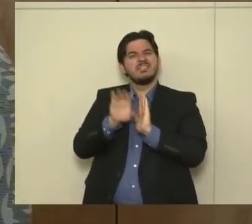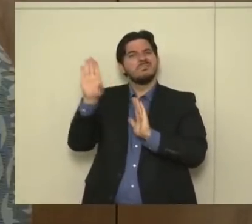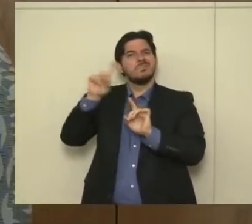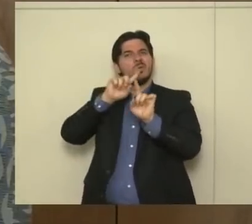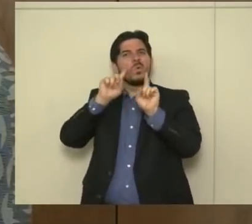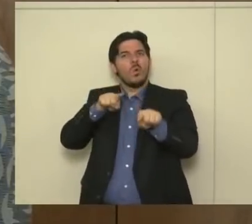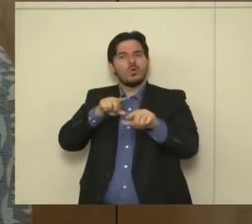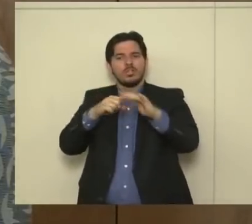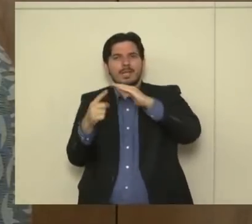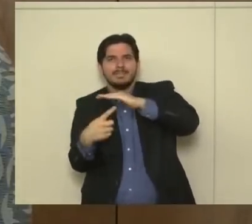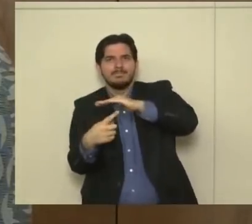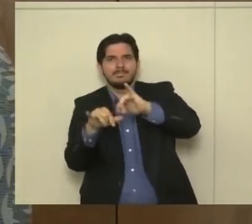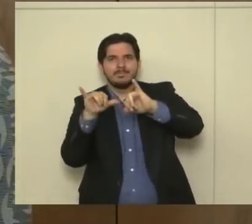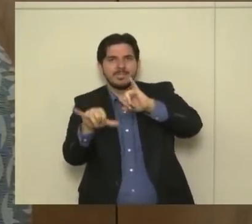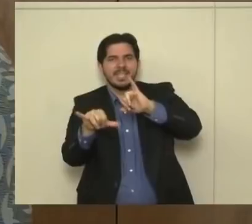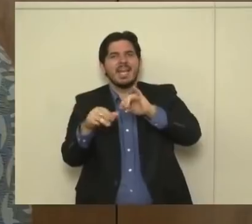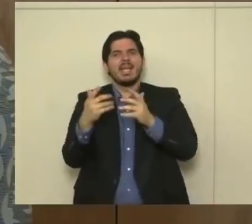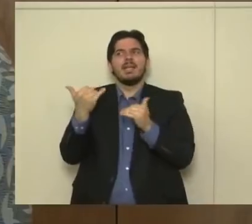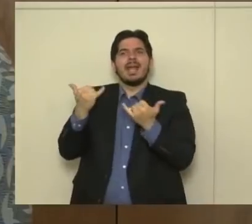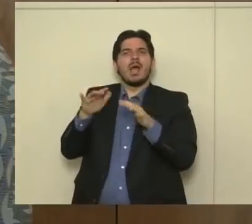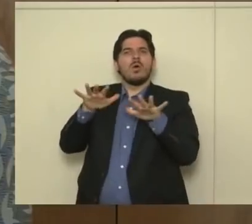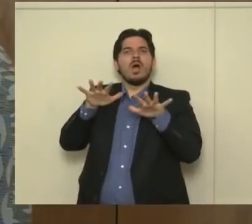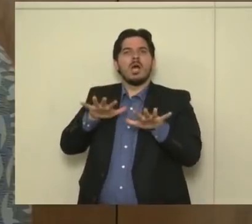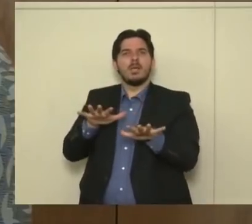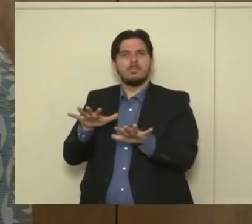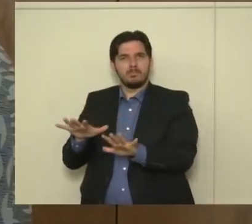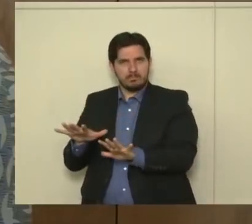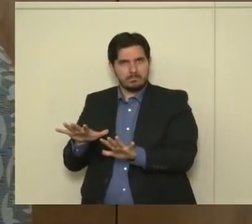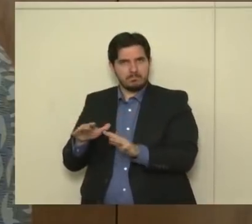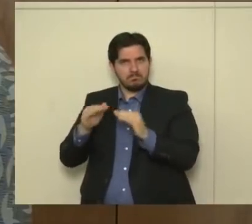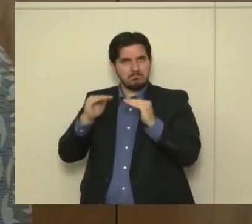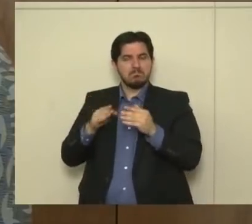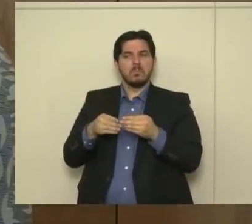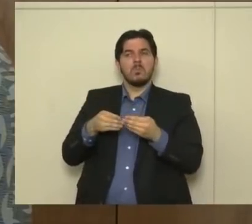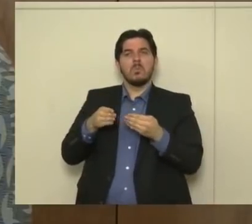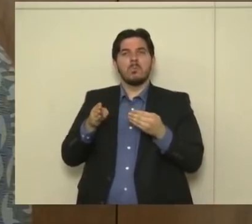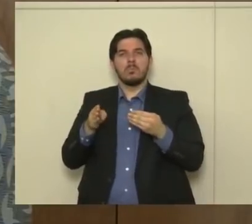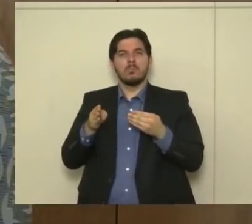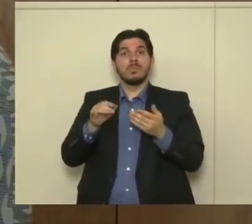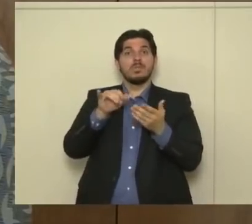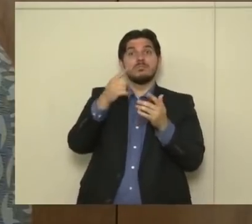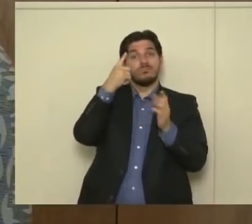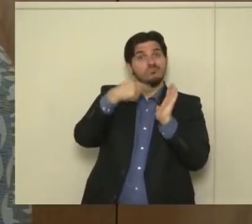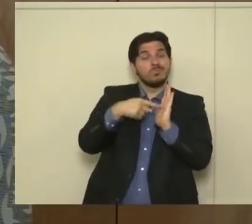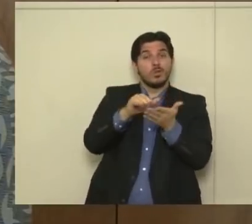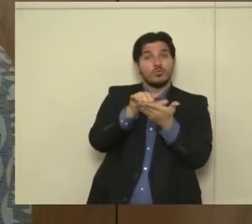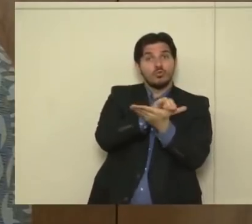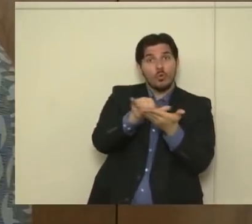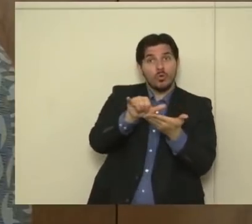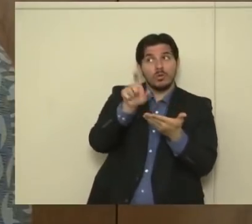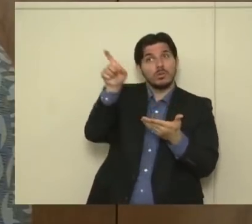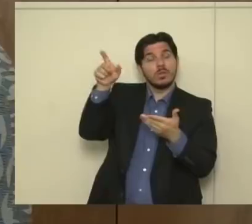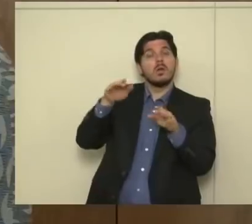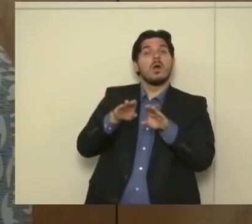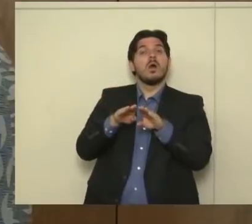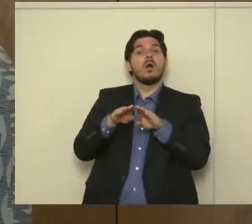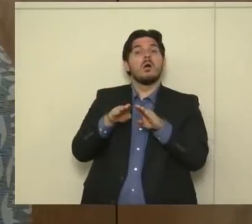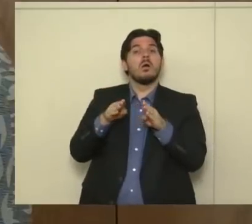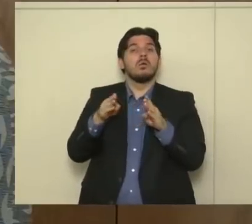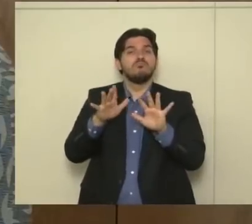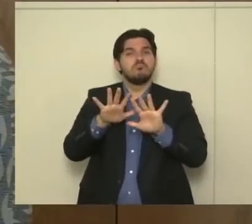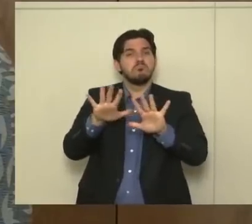orders very successfully. New York is a good example. There are states that we've mentioned in prior press